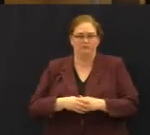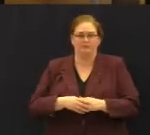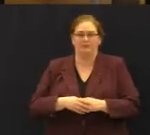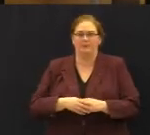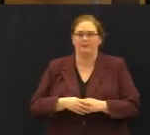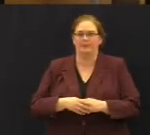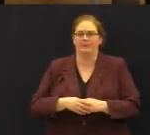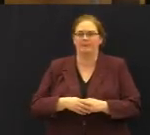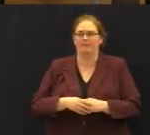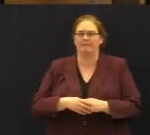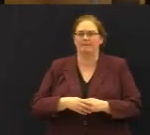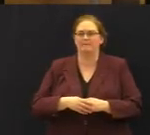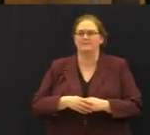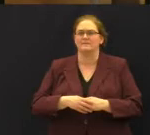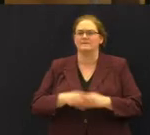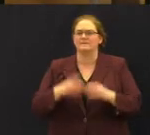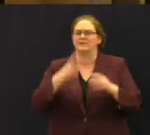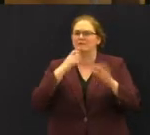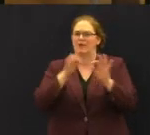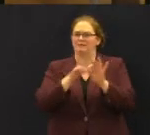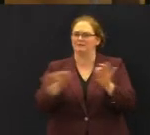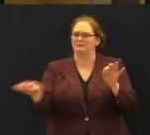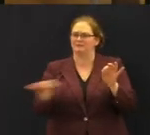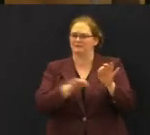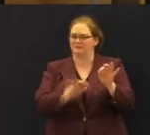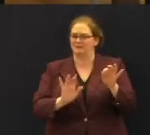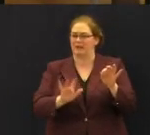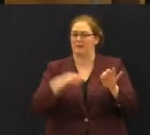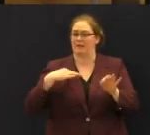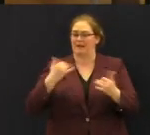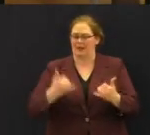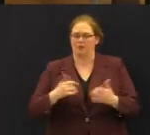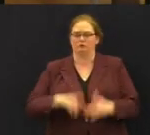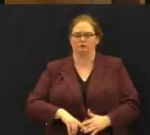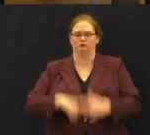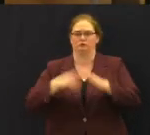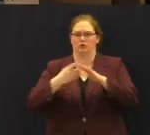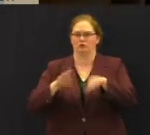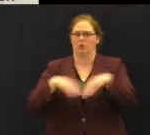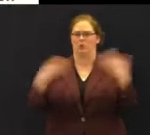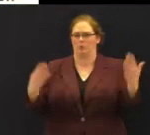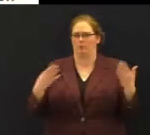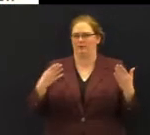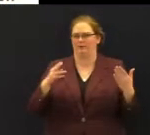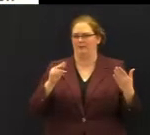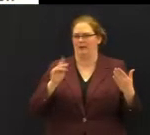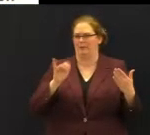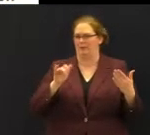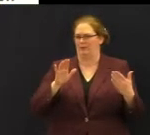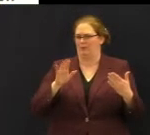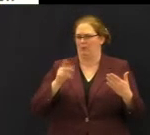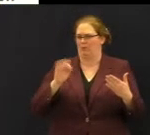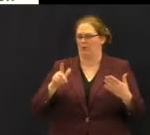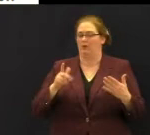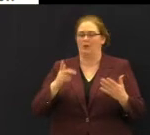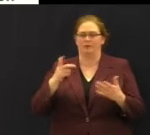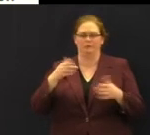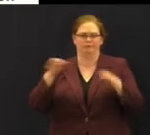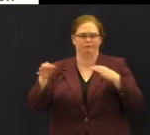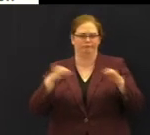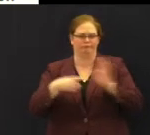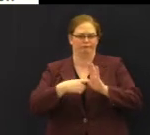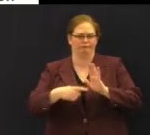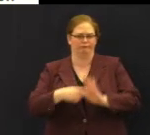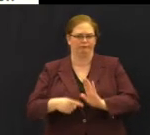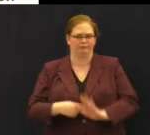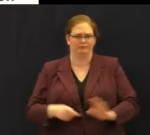maroon apply now sentence will take you to the beginning of the Neighborly portal, and I just wanted to take some time to walk you through it so that tenants and